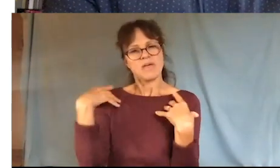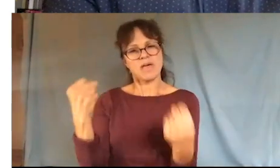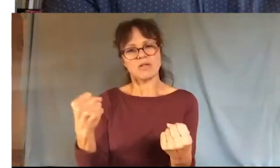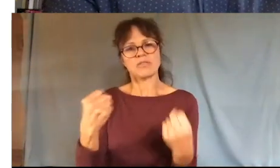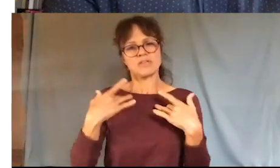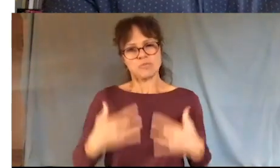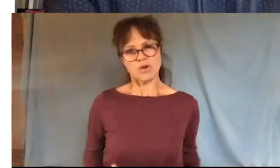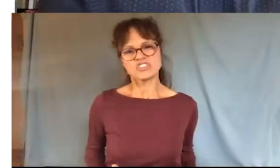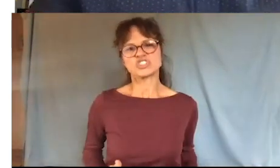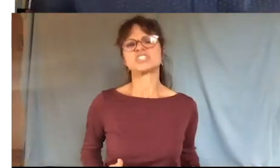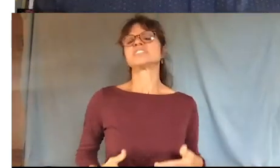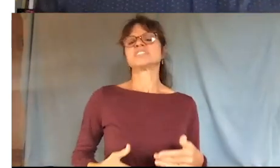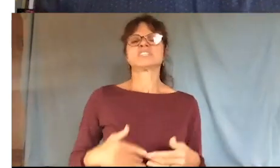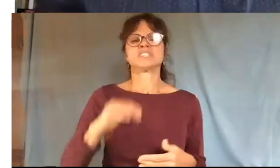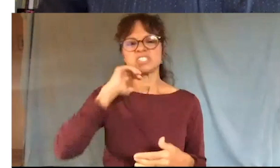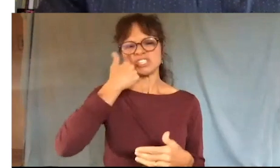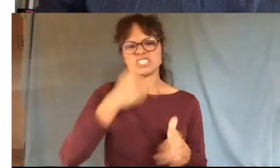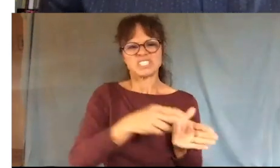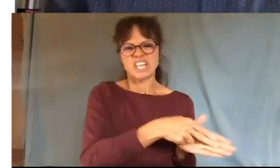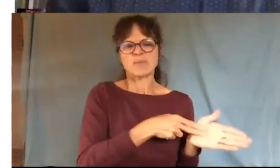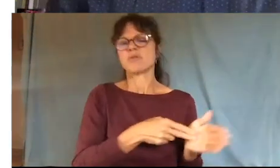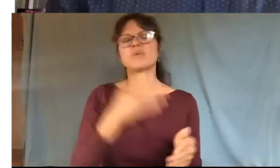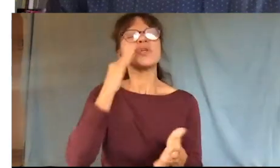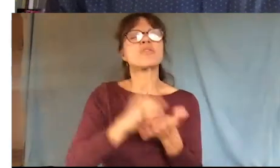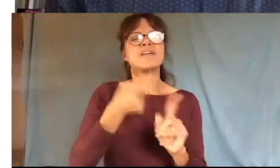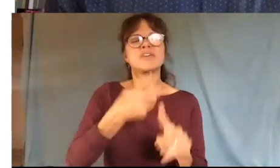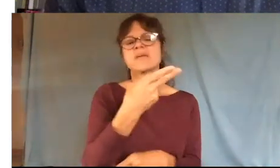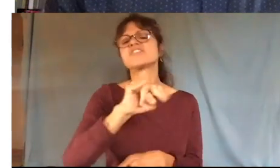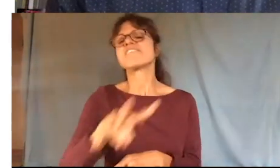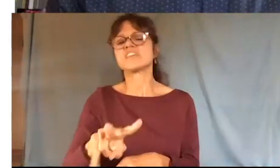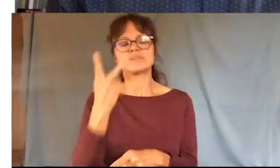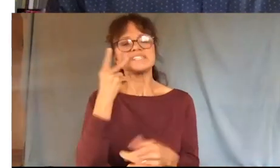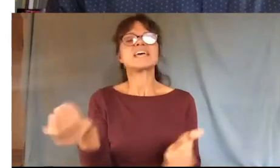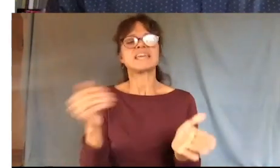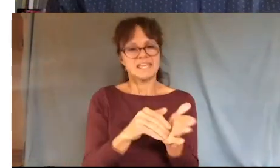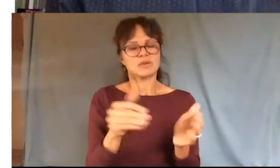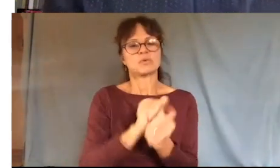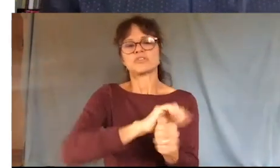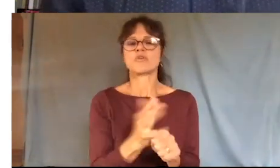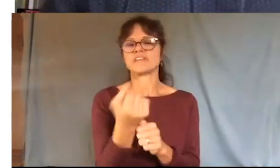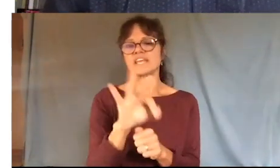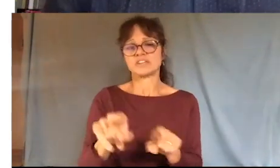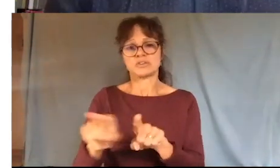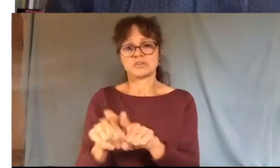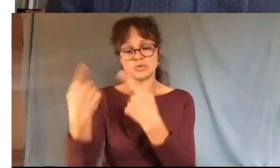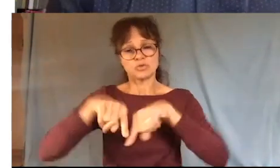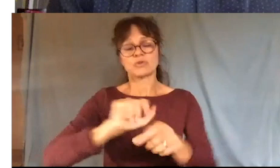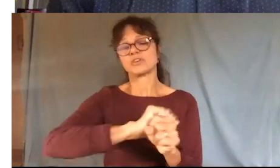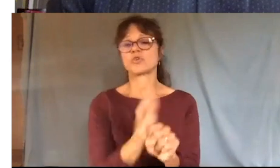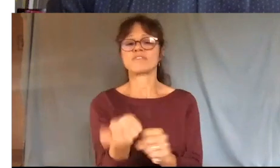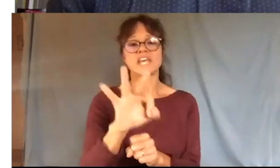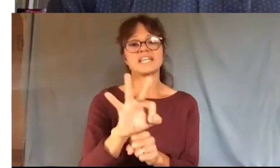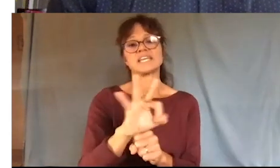something that we've all known very well from HIV. And unfortunately, we're seeing the same thing with COVID-19 as well. During the COVID-19